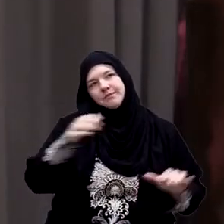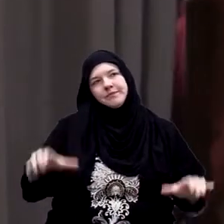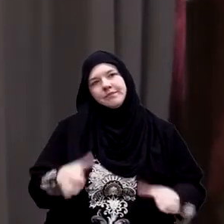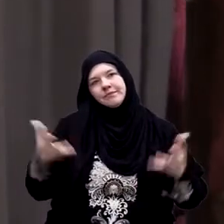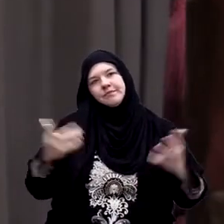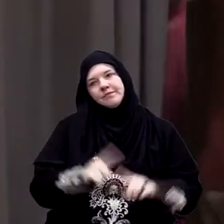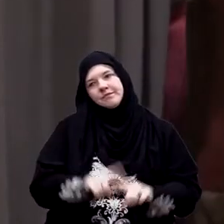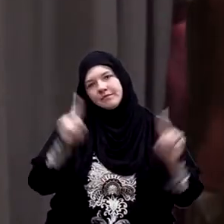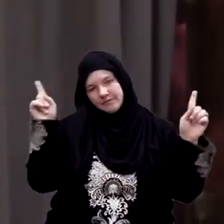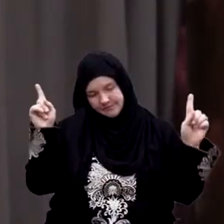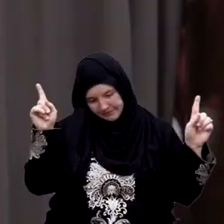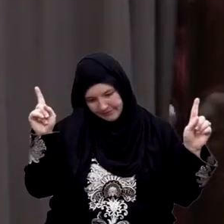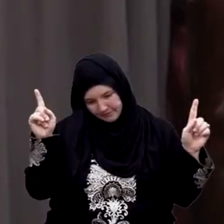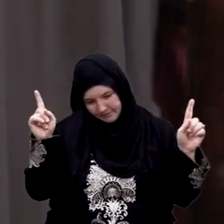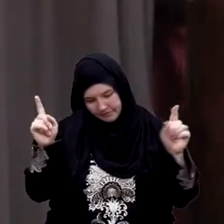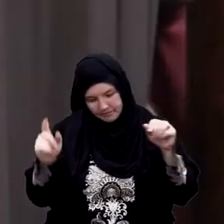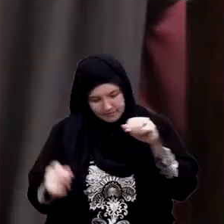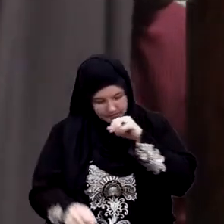things differently.